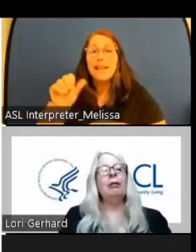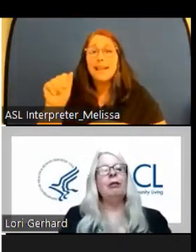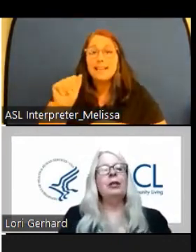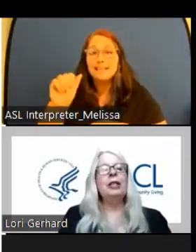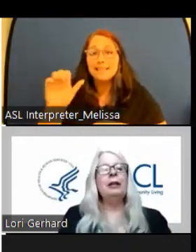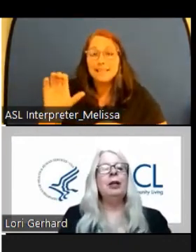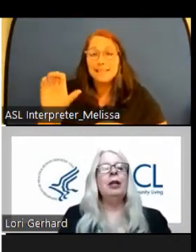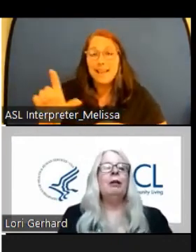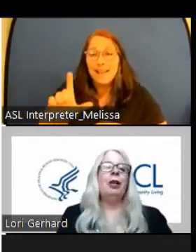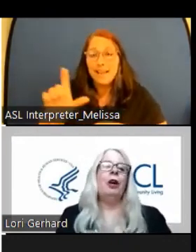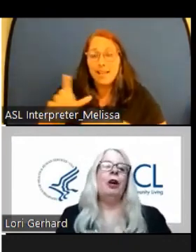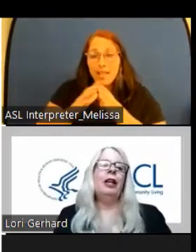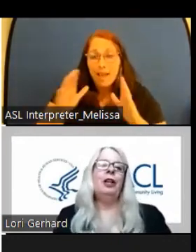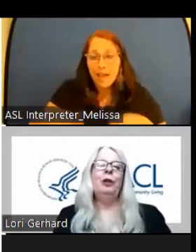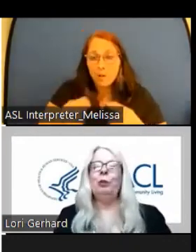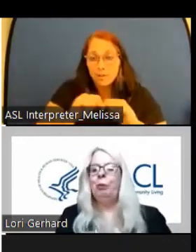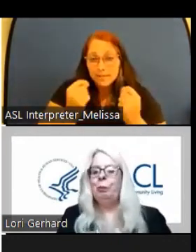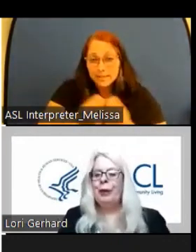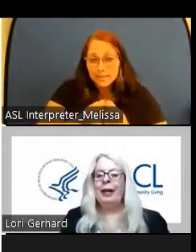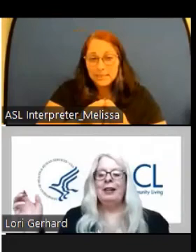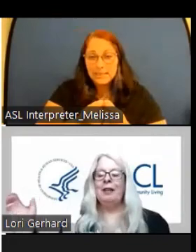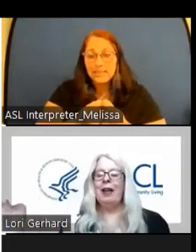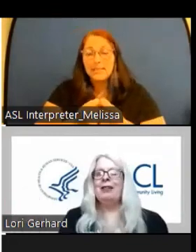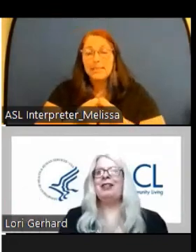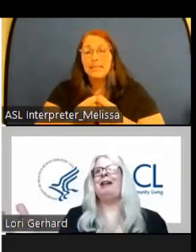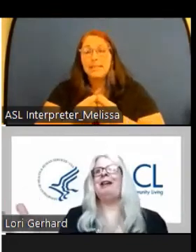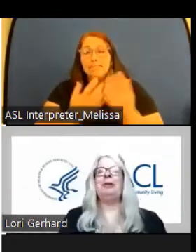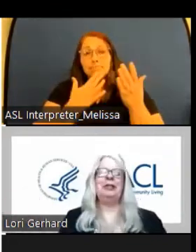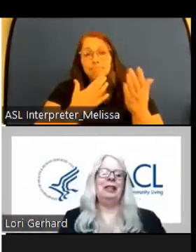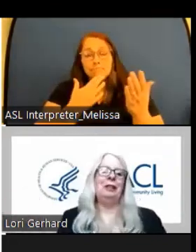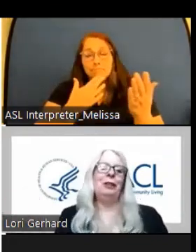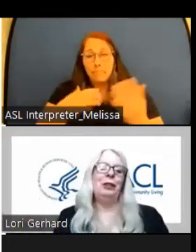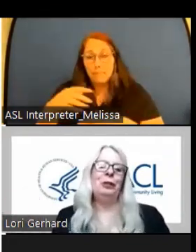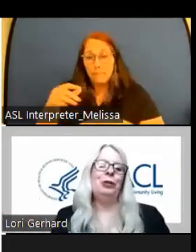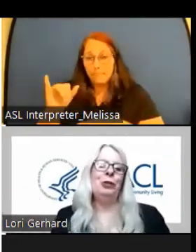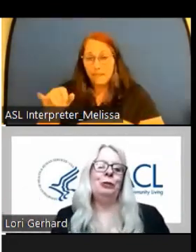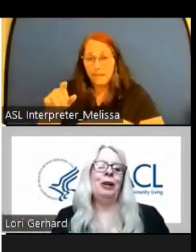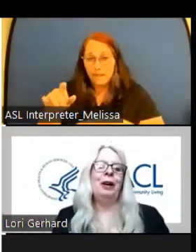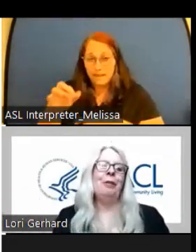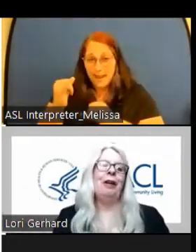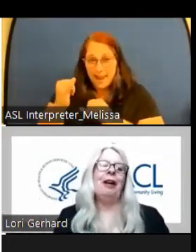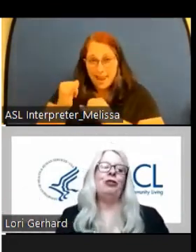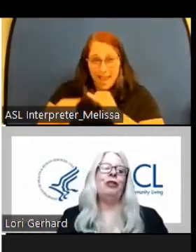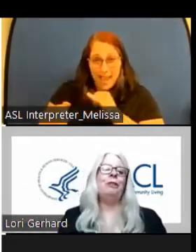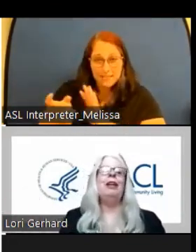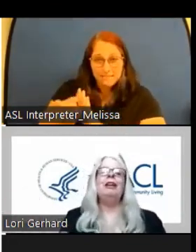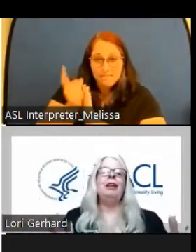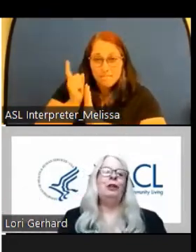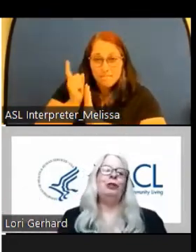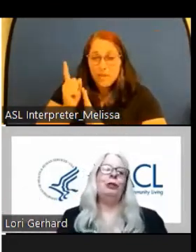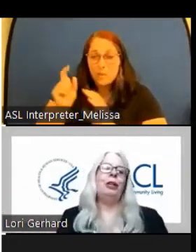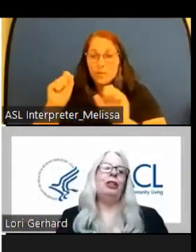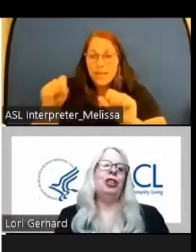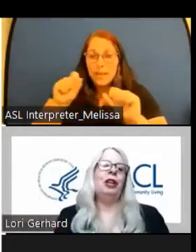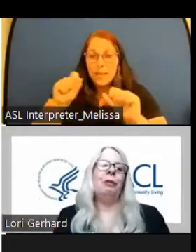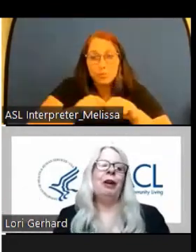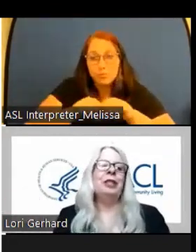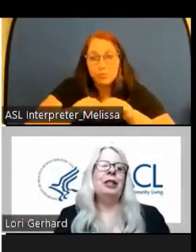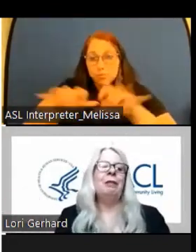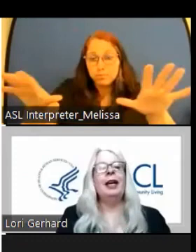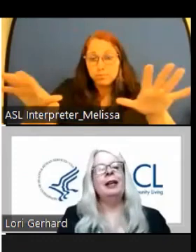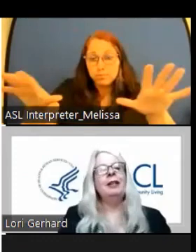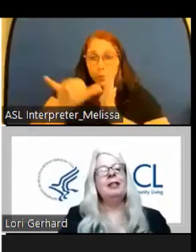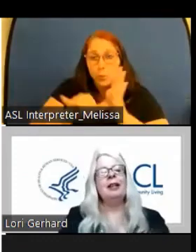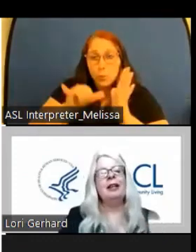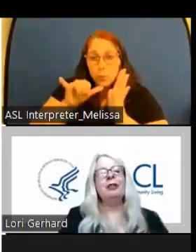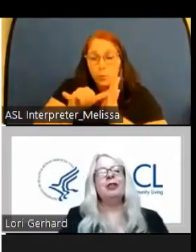colleague Ramteen Makari, who at the last second put together the YouTube live stream. Thank you so much,